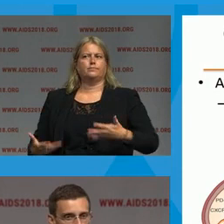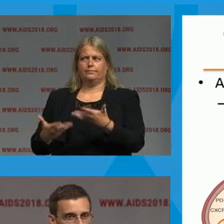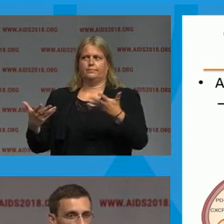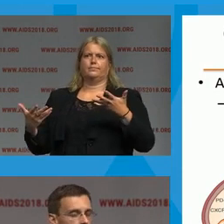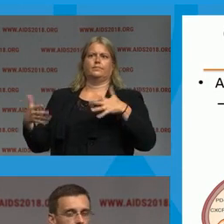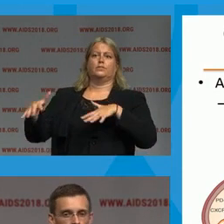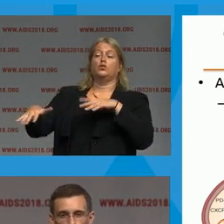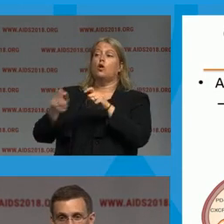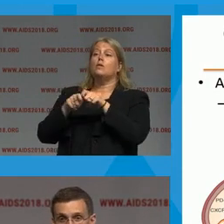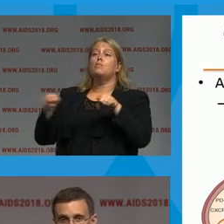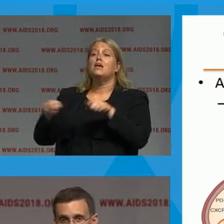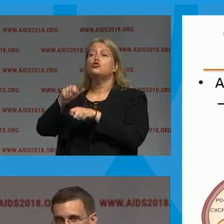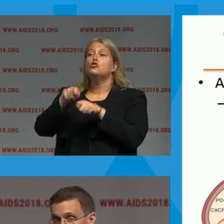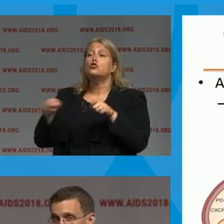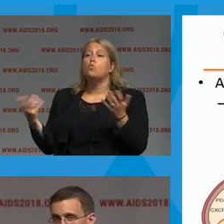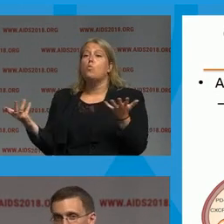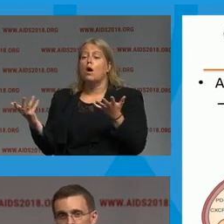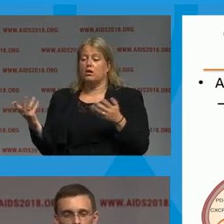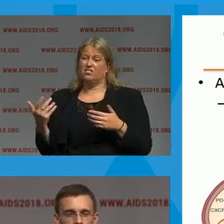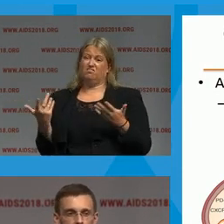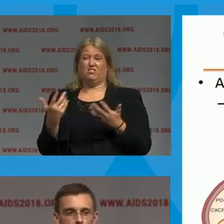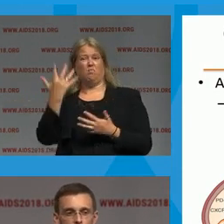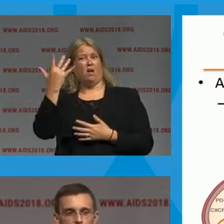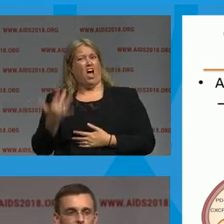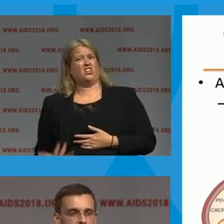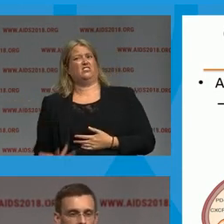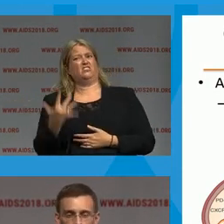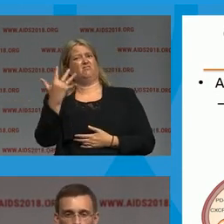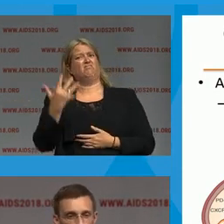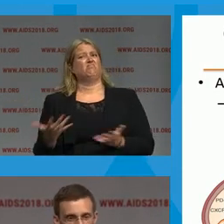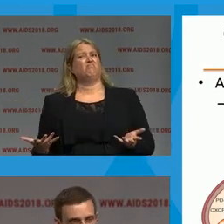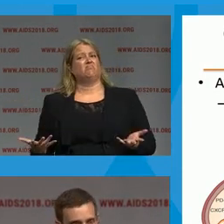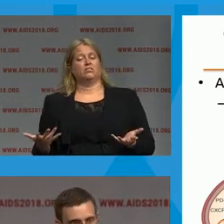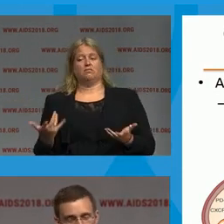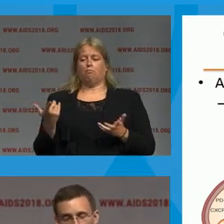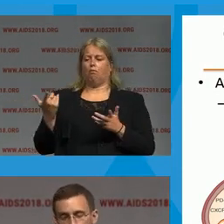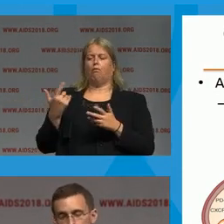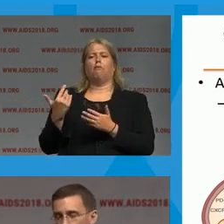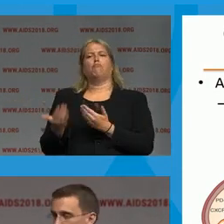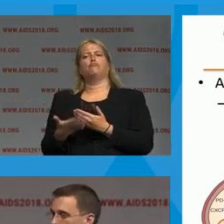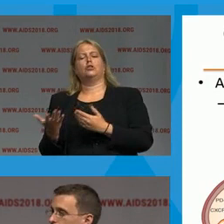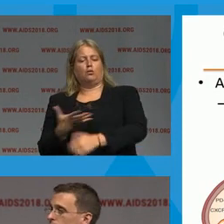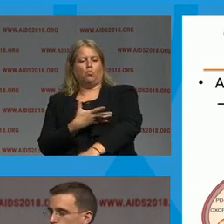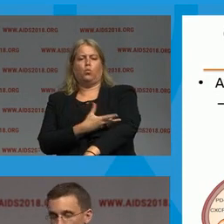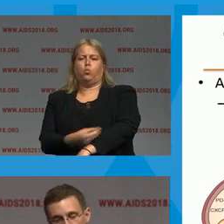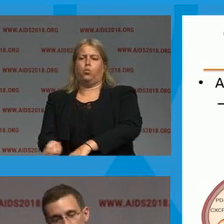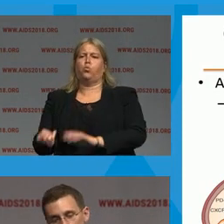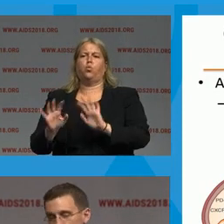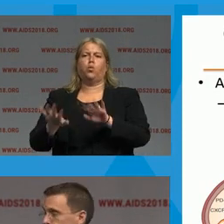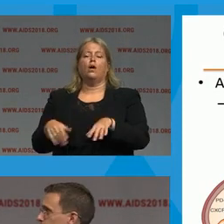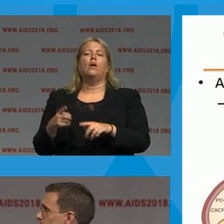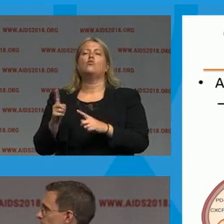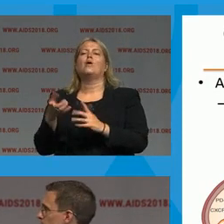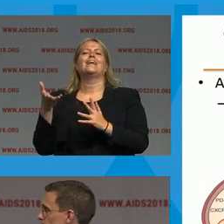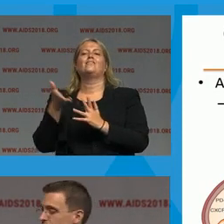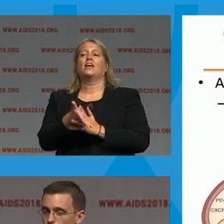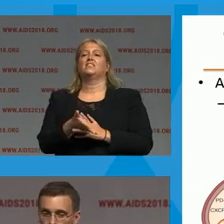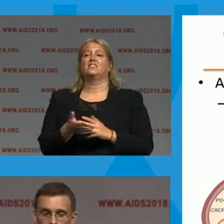do we measure? We like to measure the blood because it's relatively non-invasive to draw blood versus targeting, for example, lymph